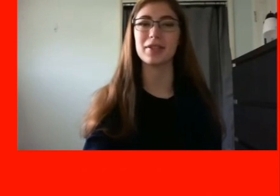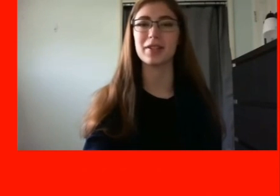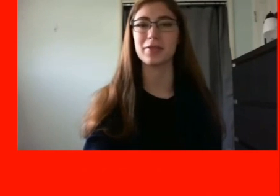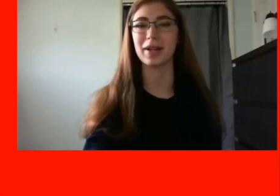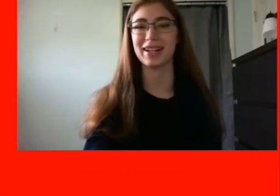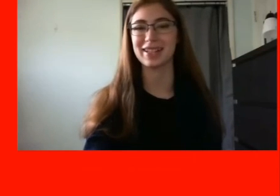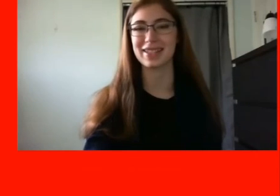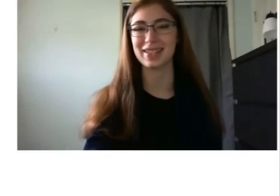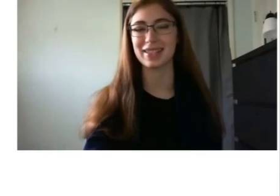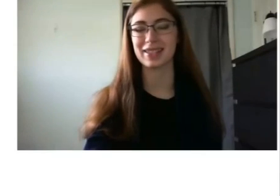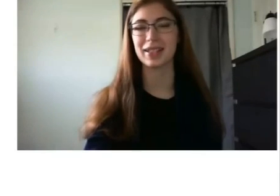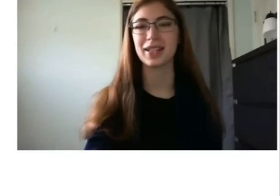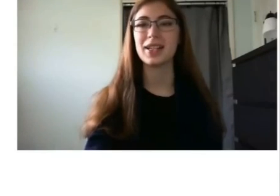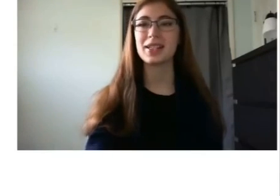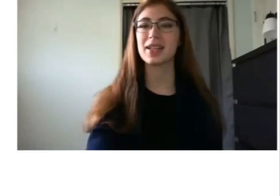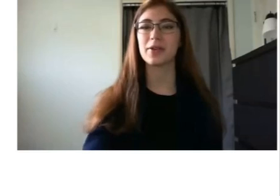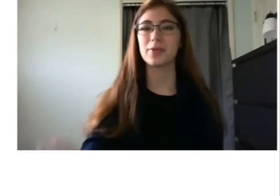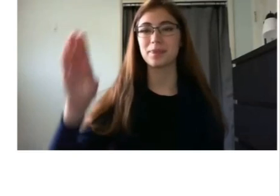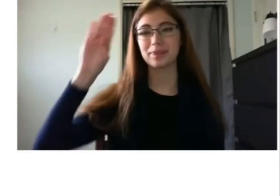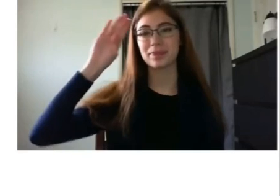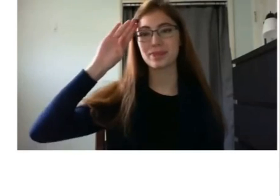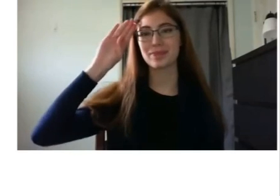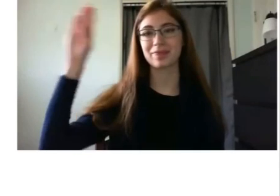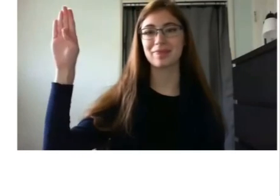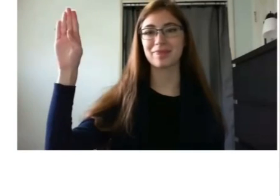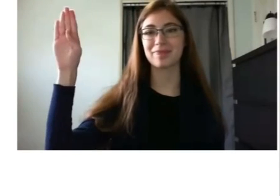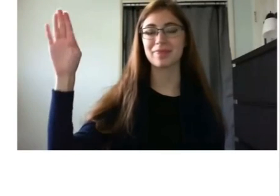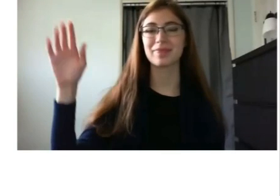up to practice. So,